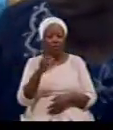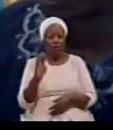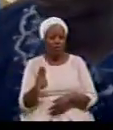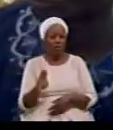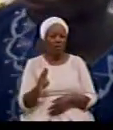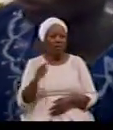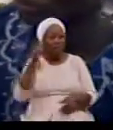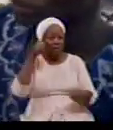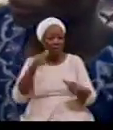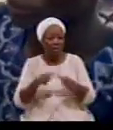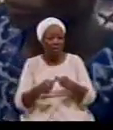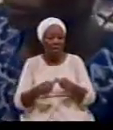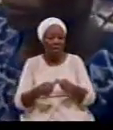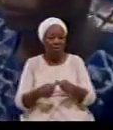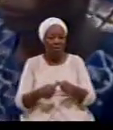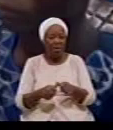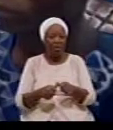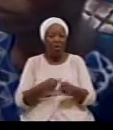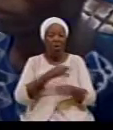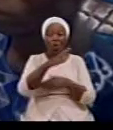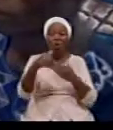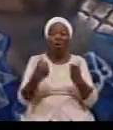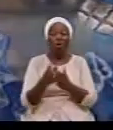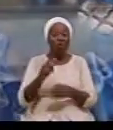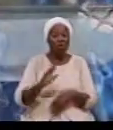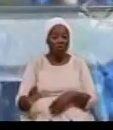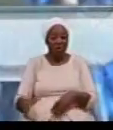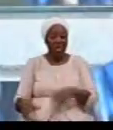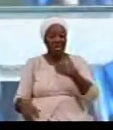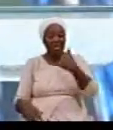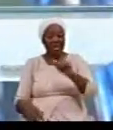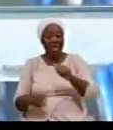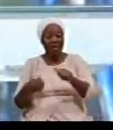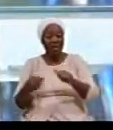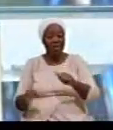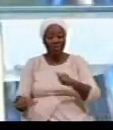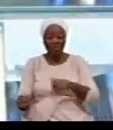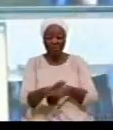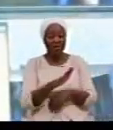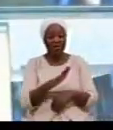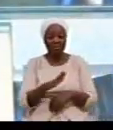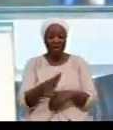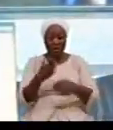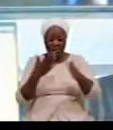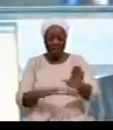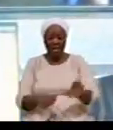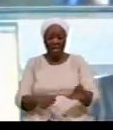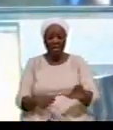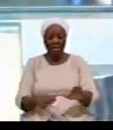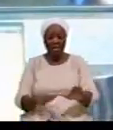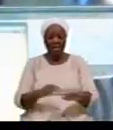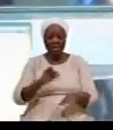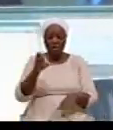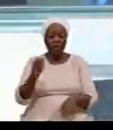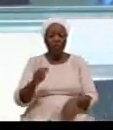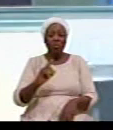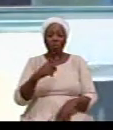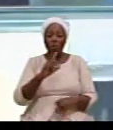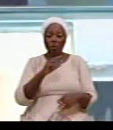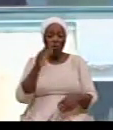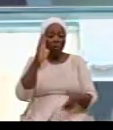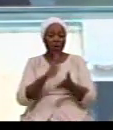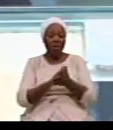them, 10 of them, in chapter 1. She said nothing. All the